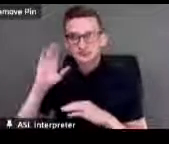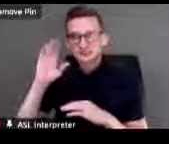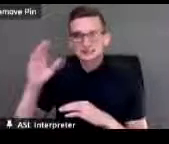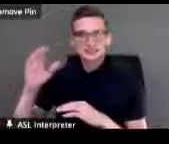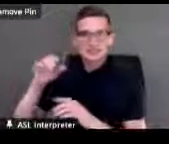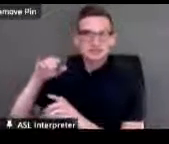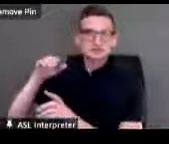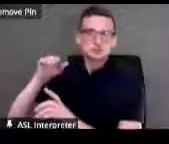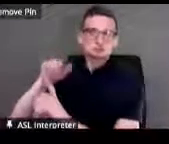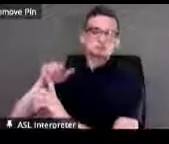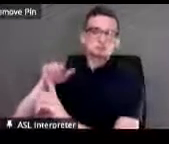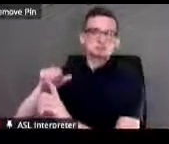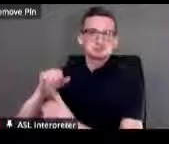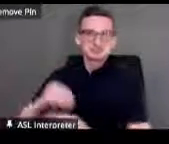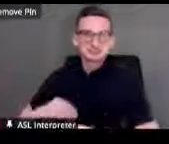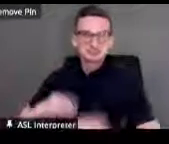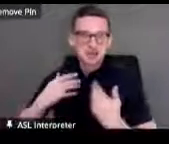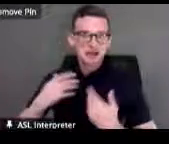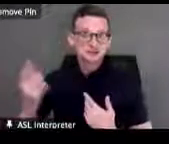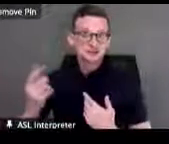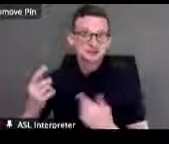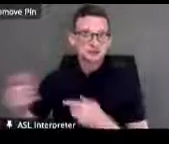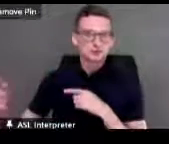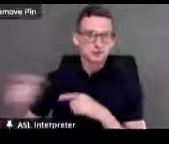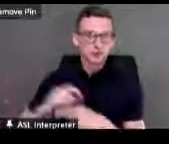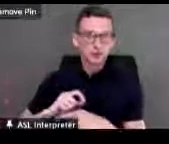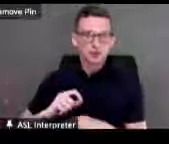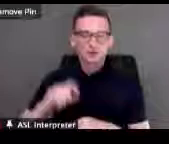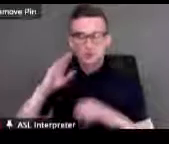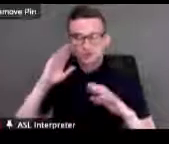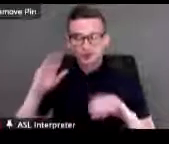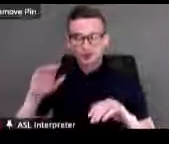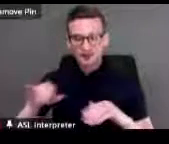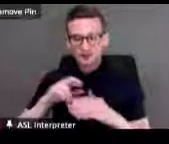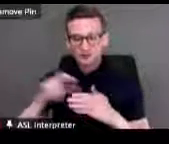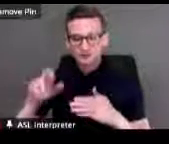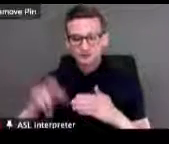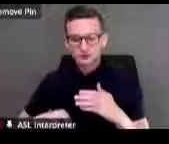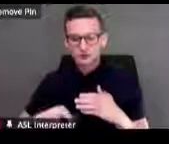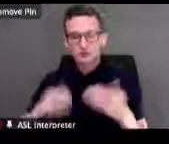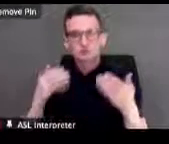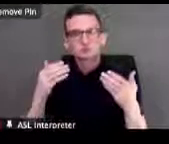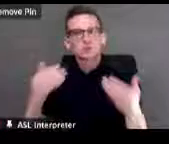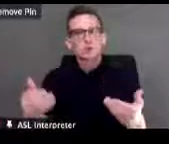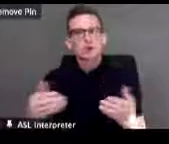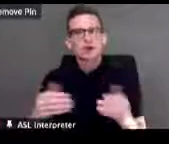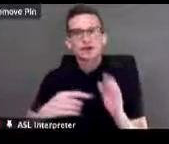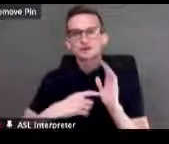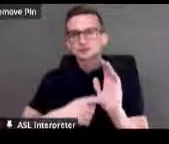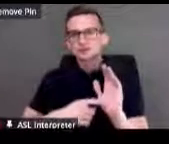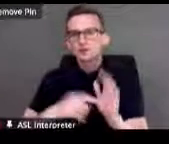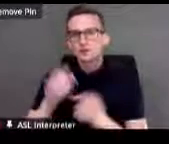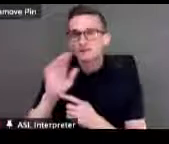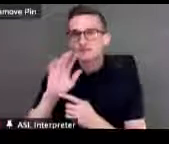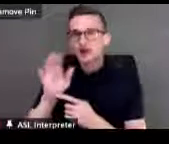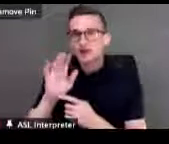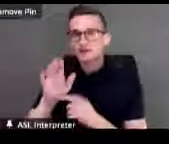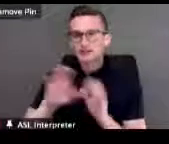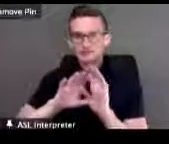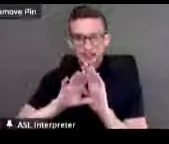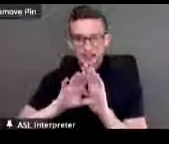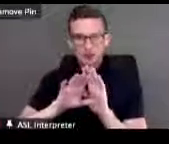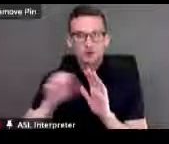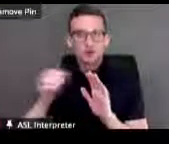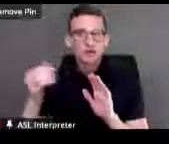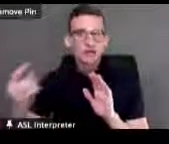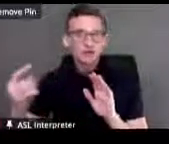was a result. Why don't we play the 5-minute video that anyone who's watching, maybe